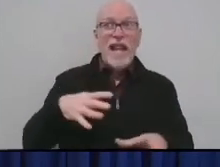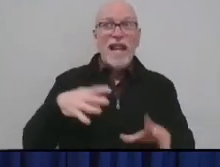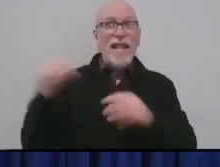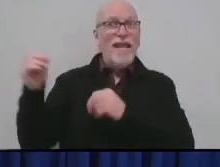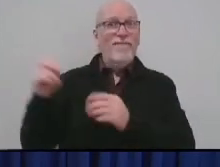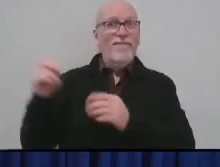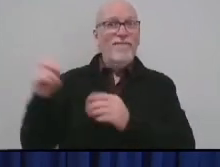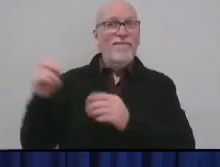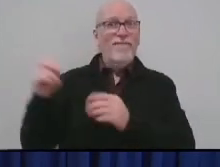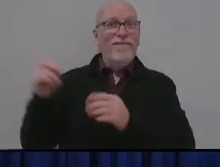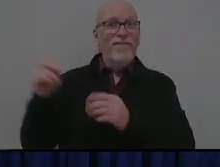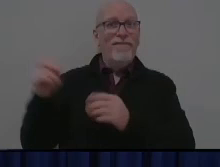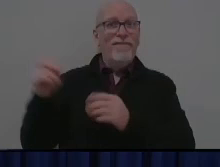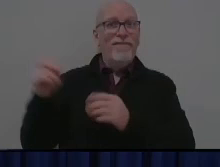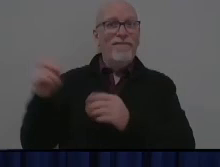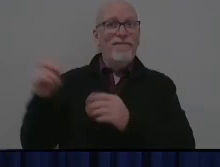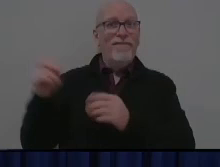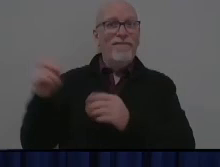vaccinate.